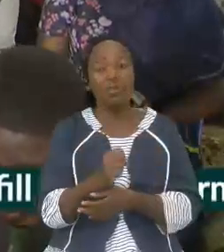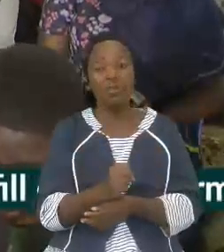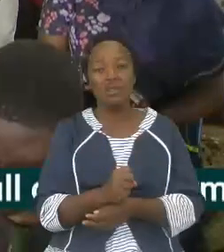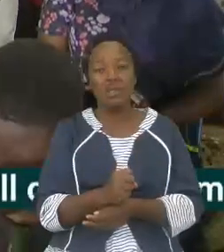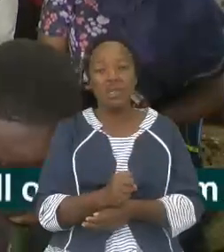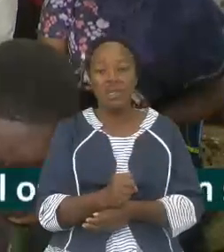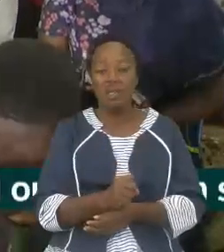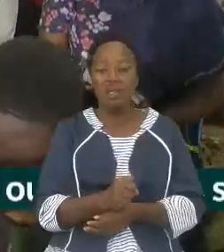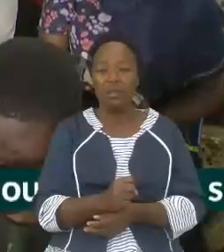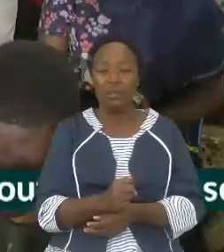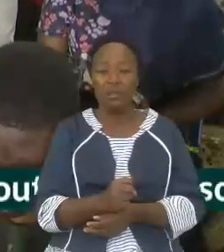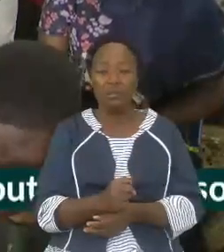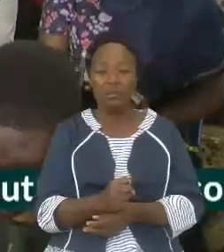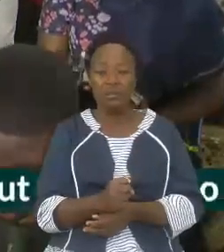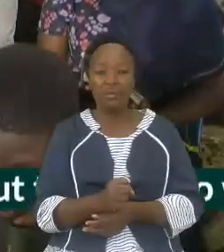particulars,